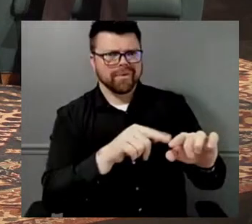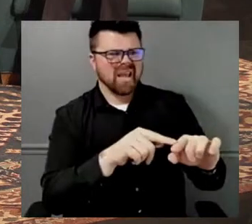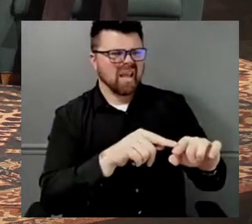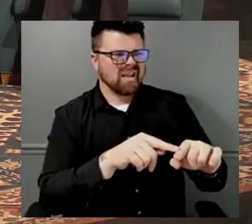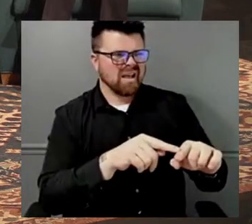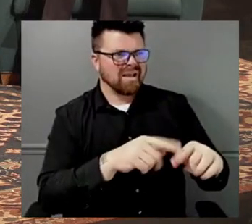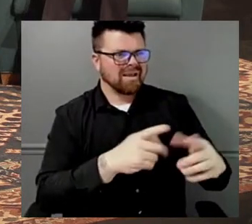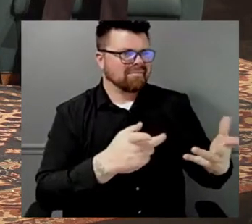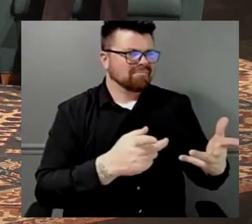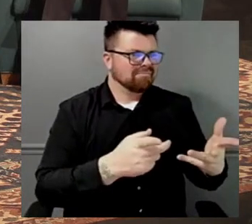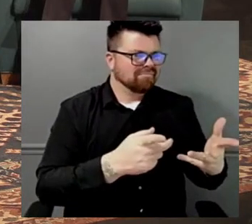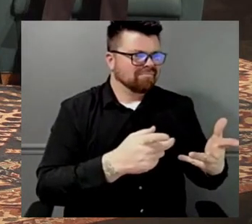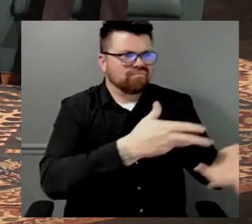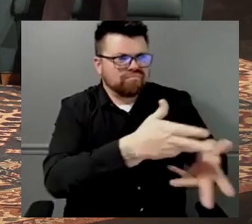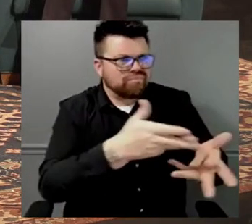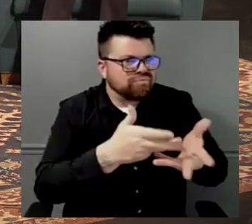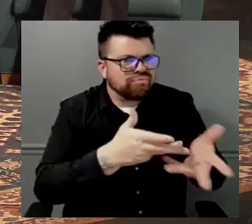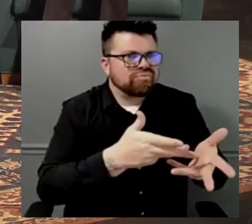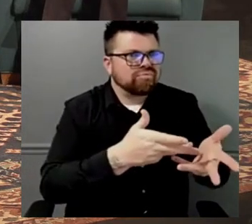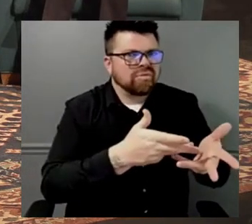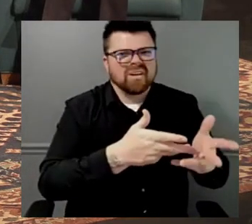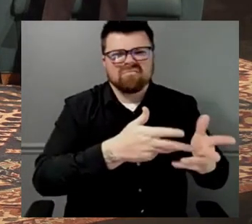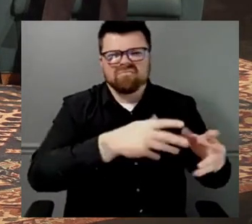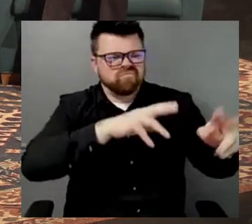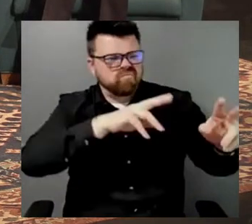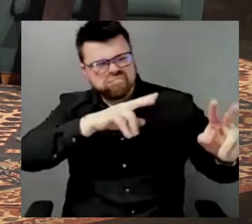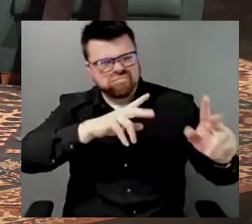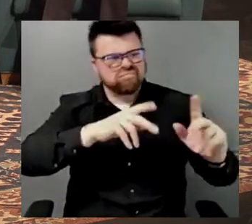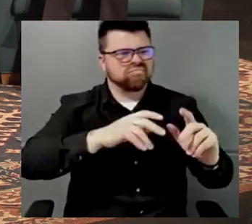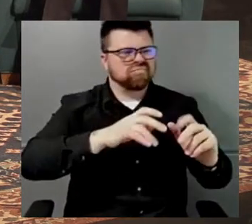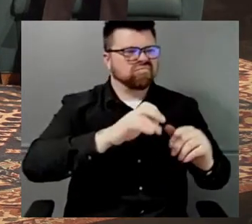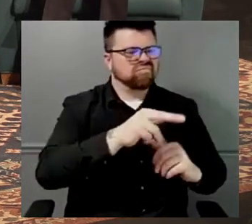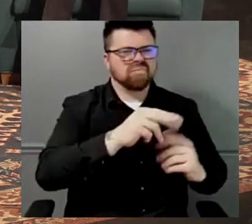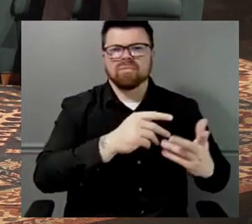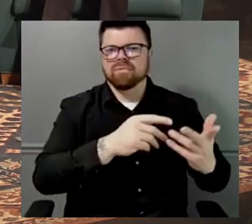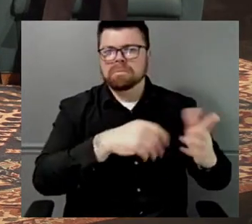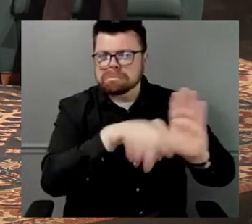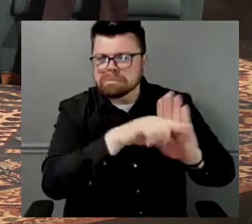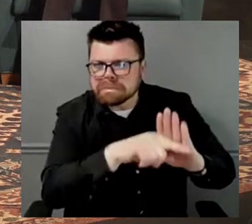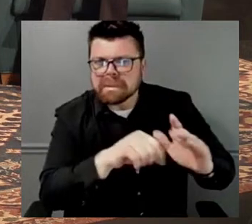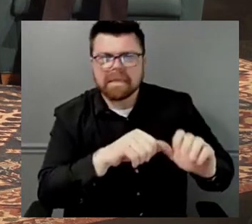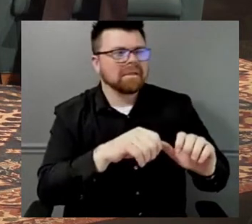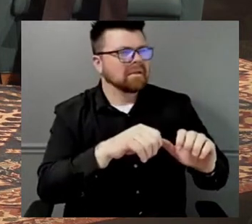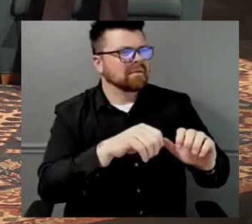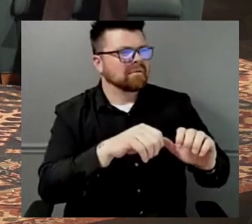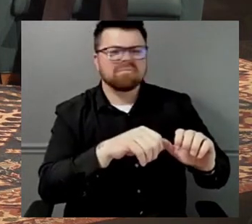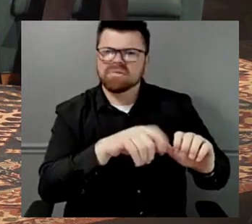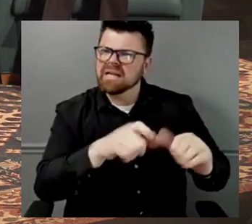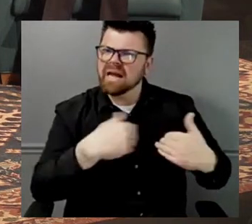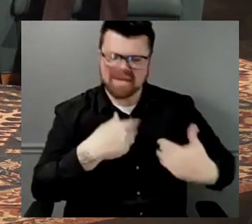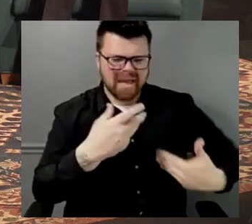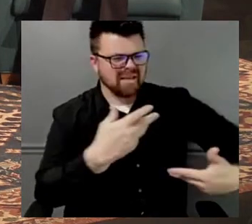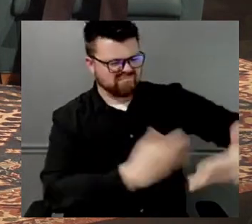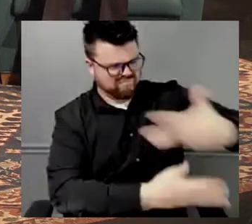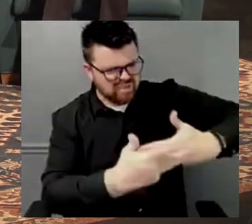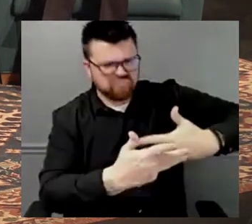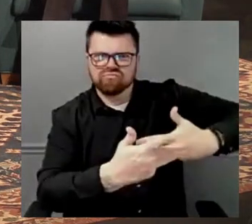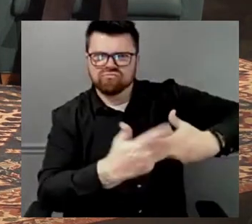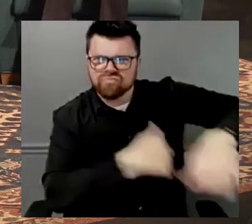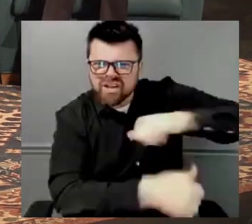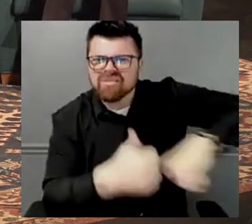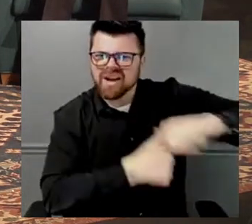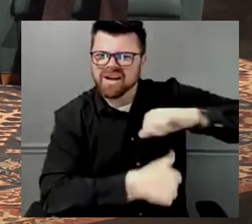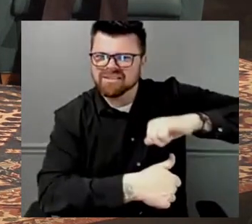spent time talking about your lives, about how you were formed, about, you know, what your hopes and dreams are for the people who are close